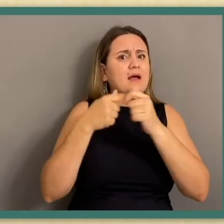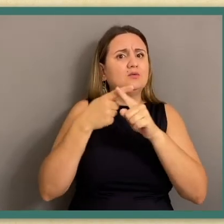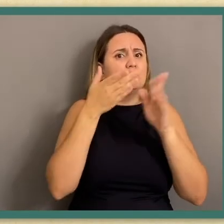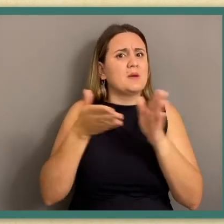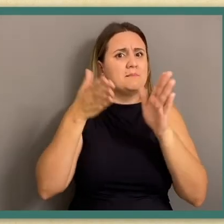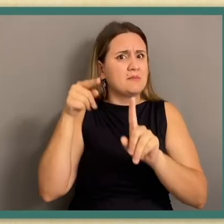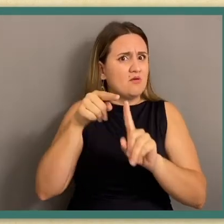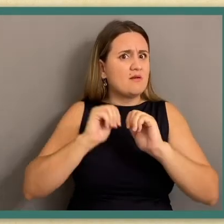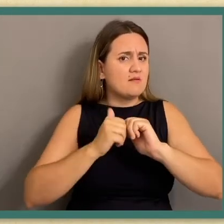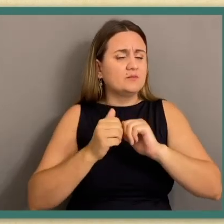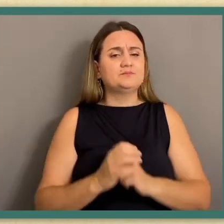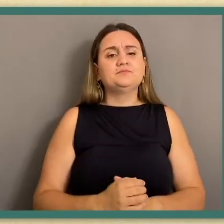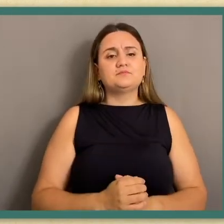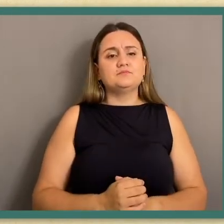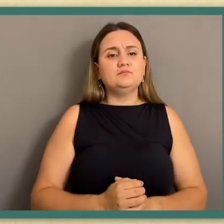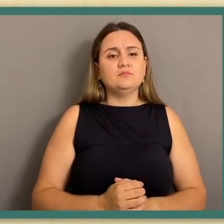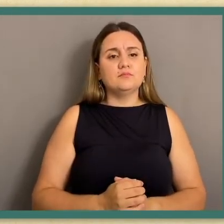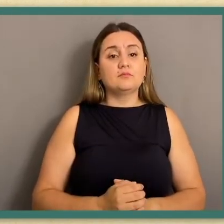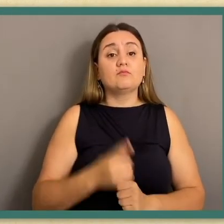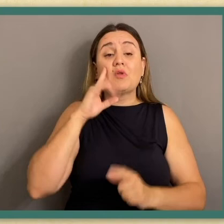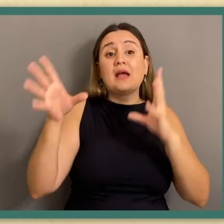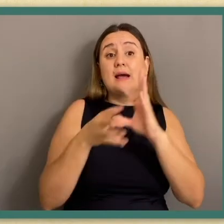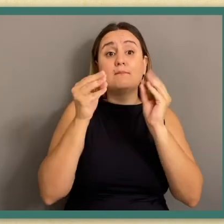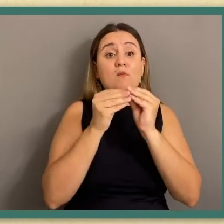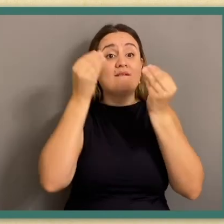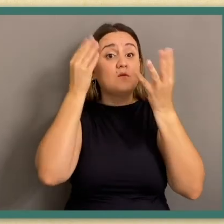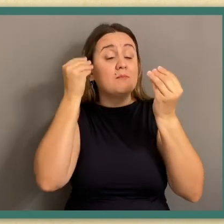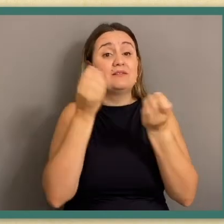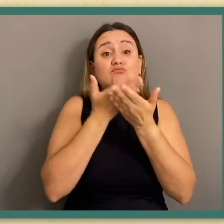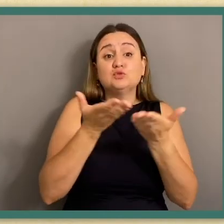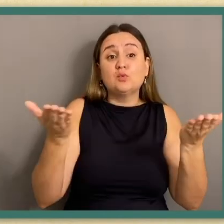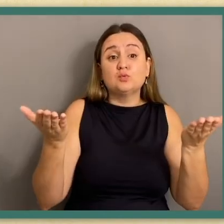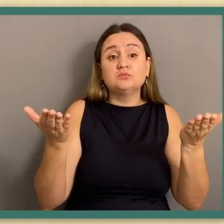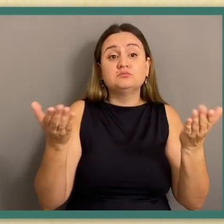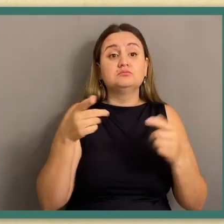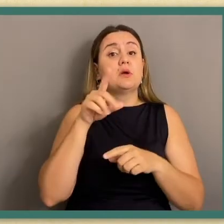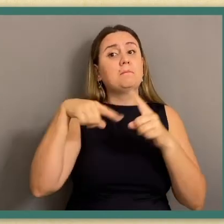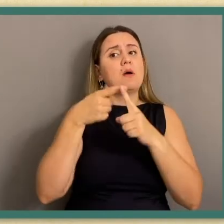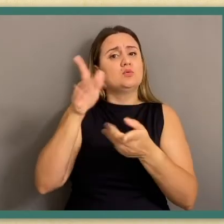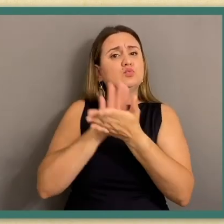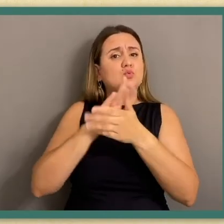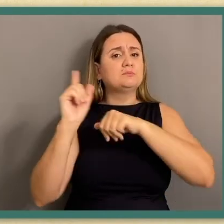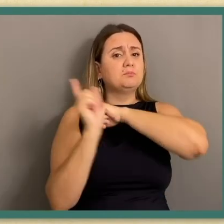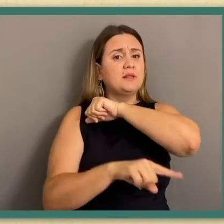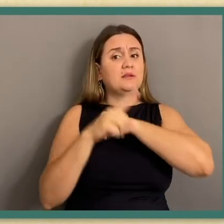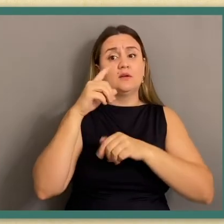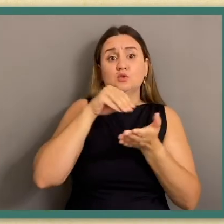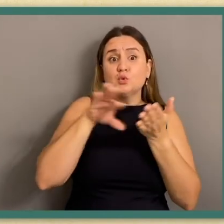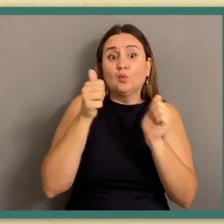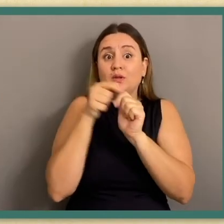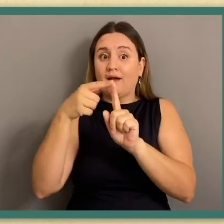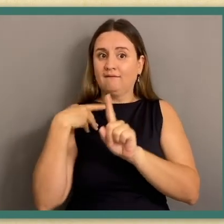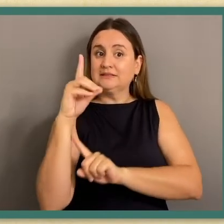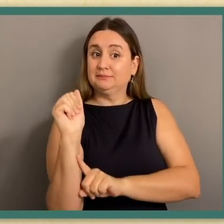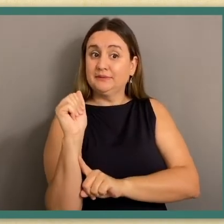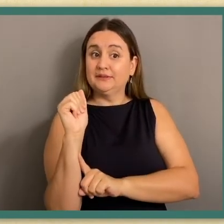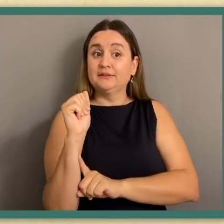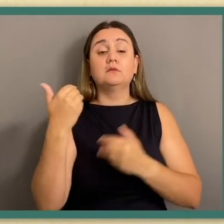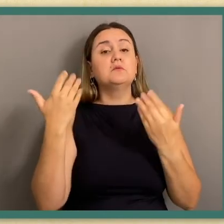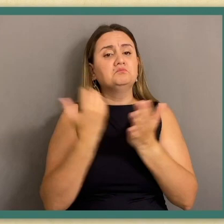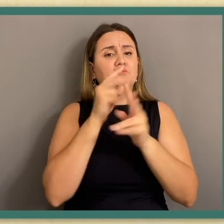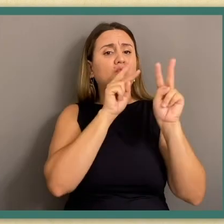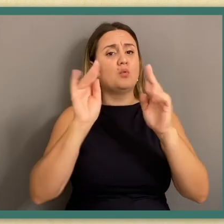to prepare for it. For additional information and resources about school discipline of students with disabilities, please